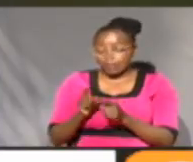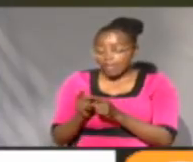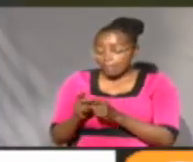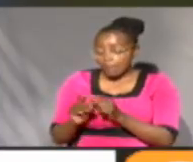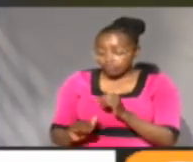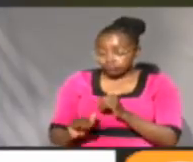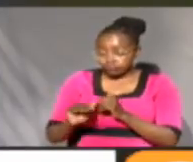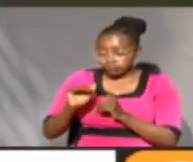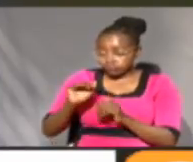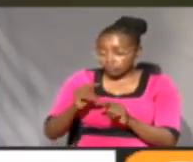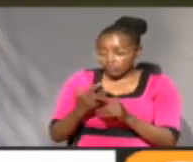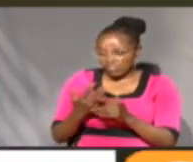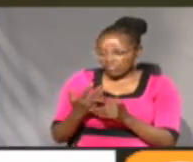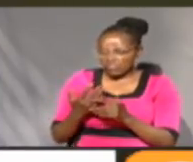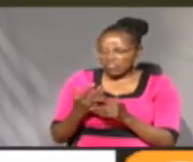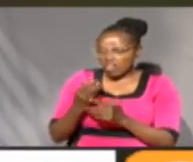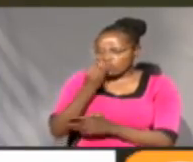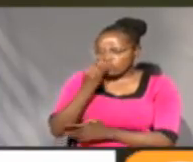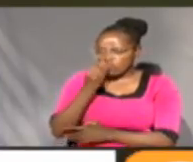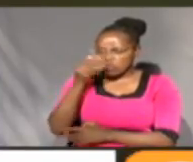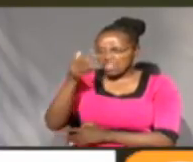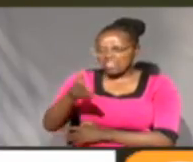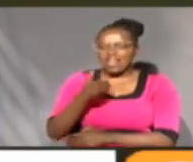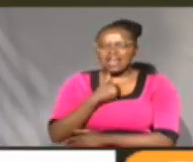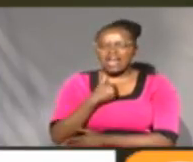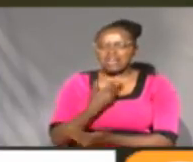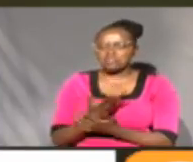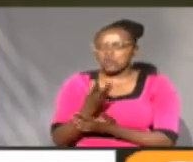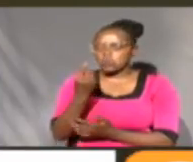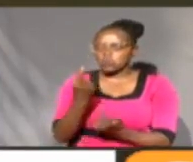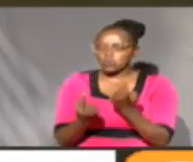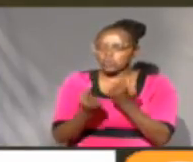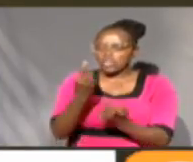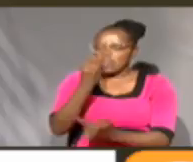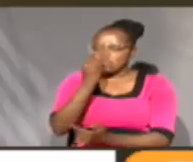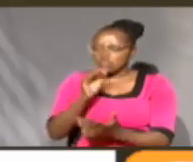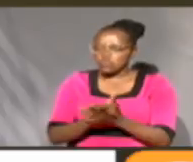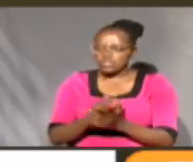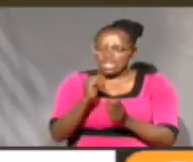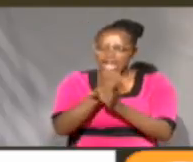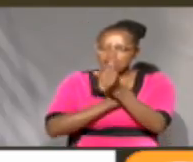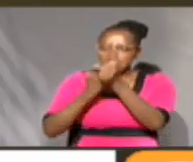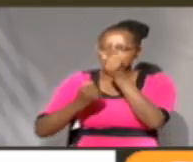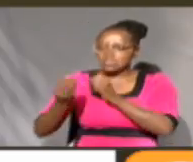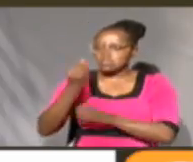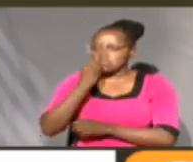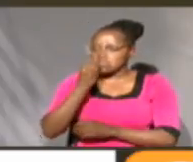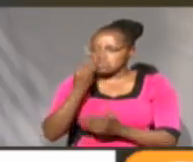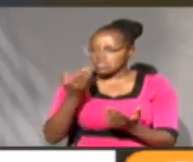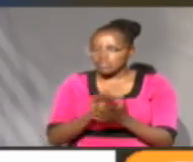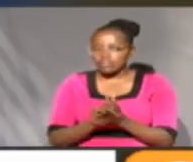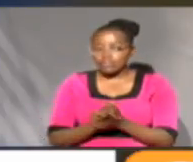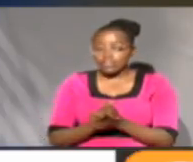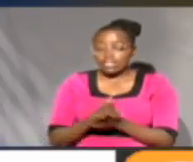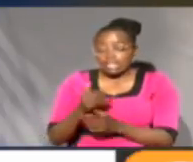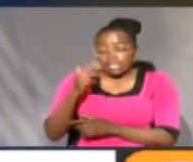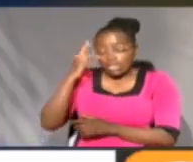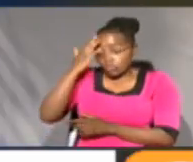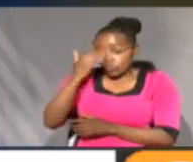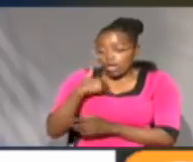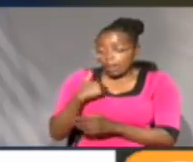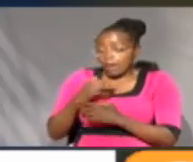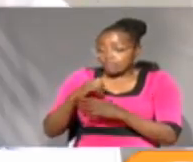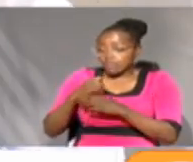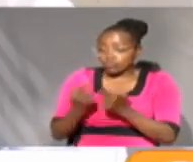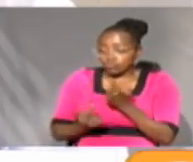up, I grew around food, cooking food, planting food, of course. And that's where I learned where to bake my